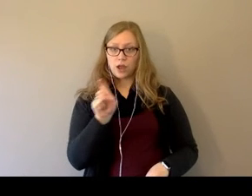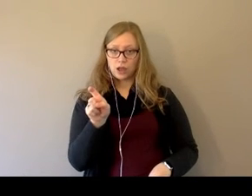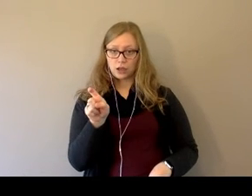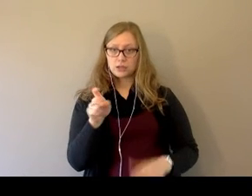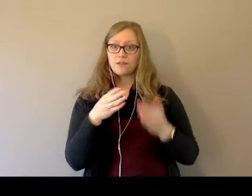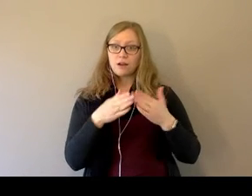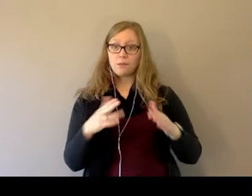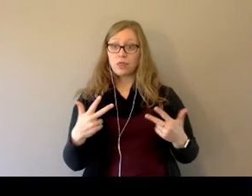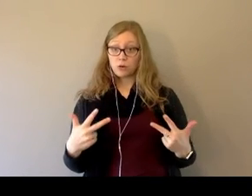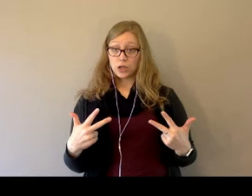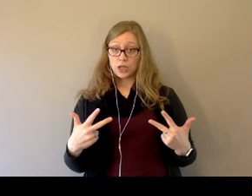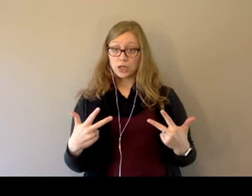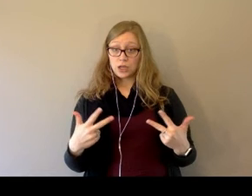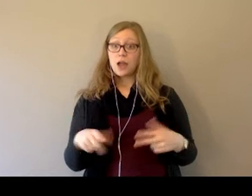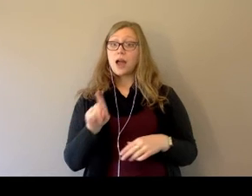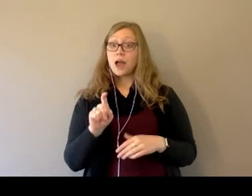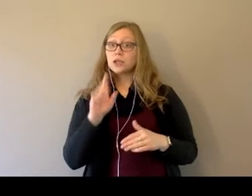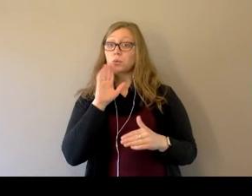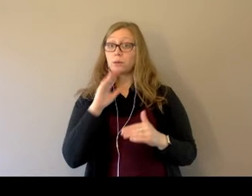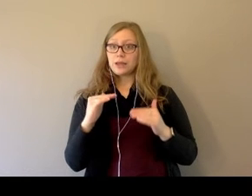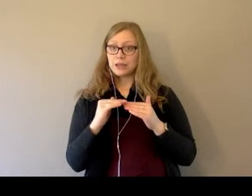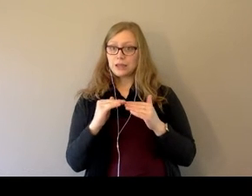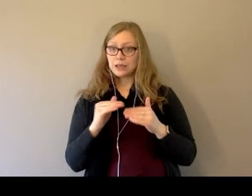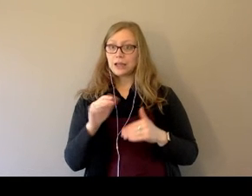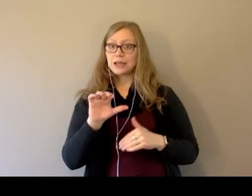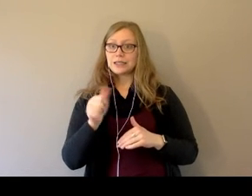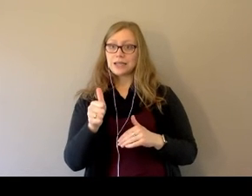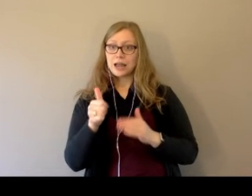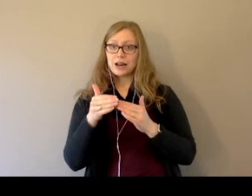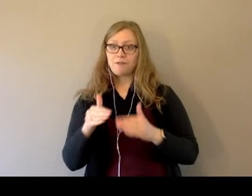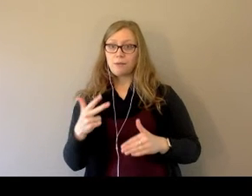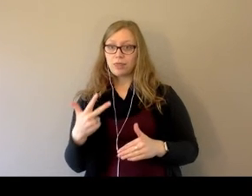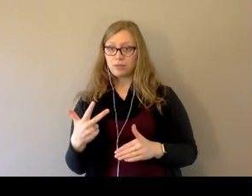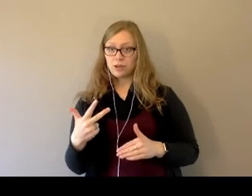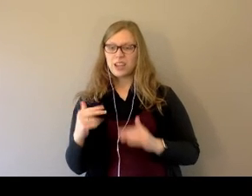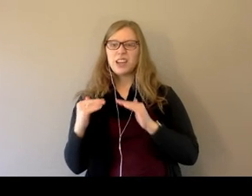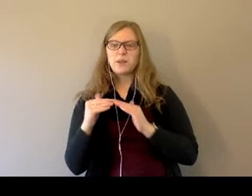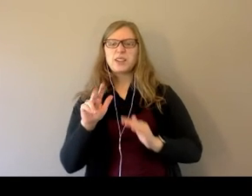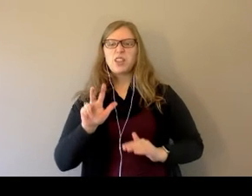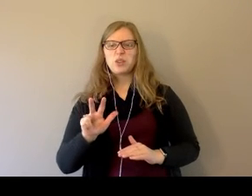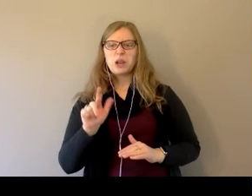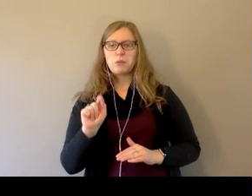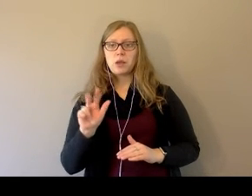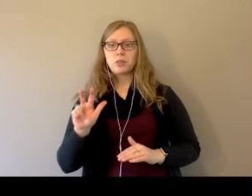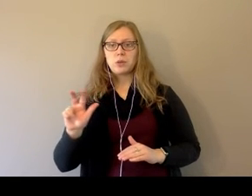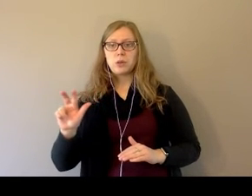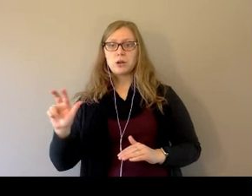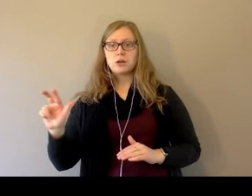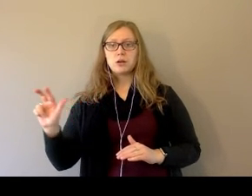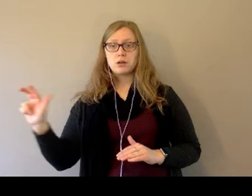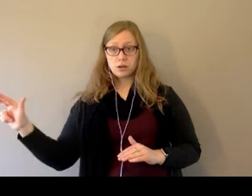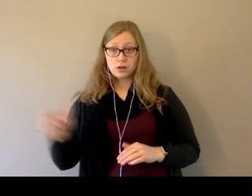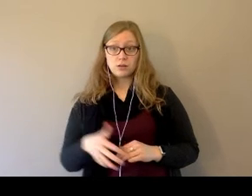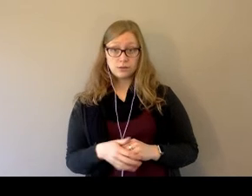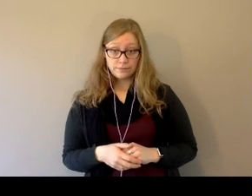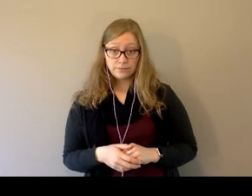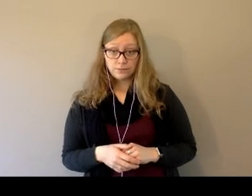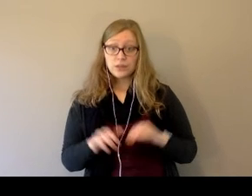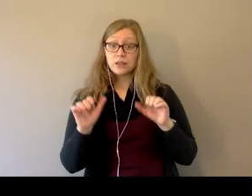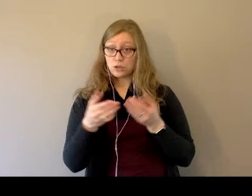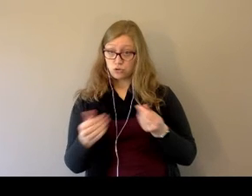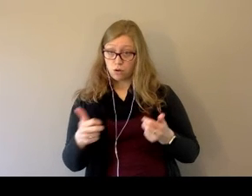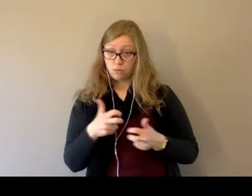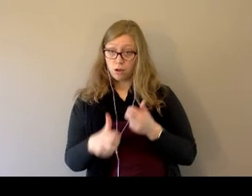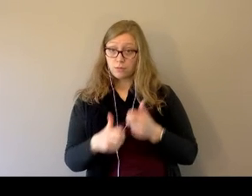10 divided by 3, which would be 3.3 repeating. Okay? So we can solve problems like that.